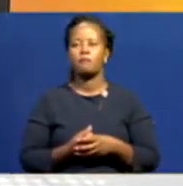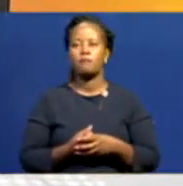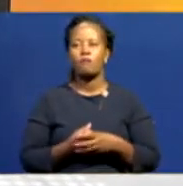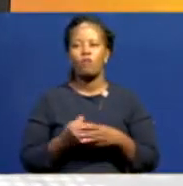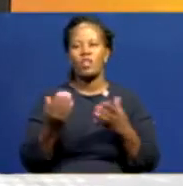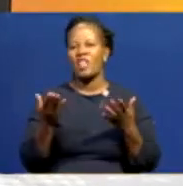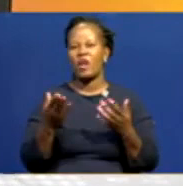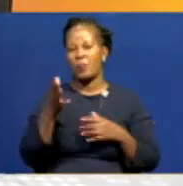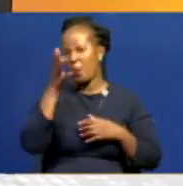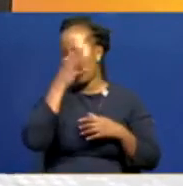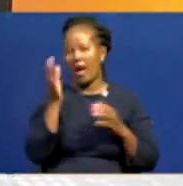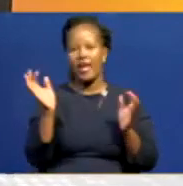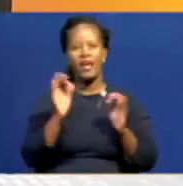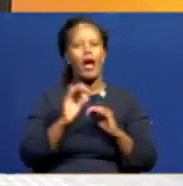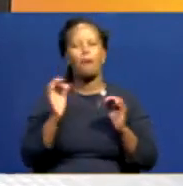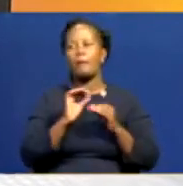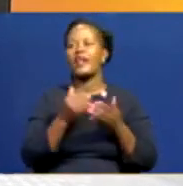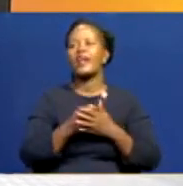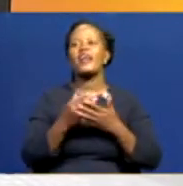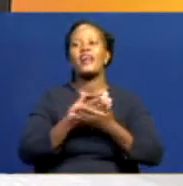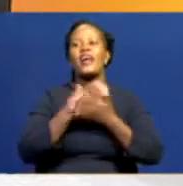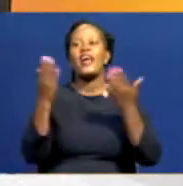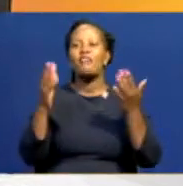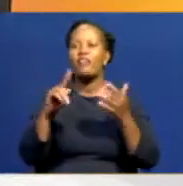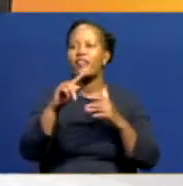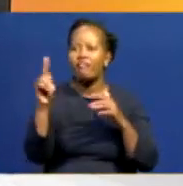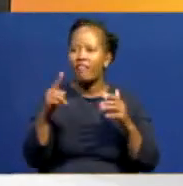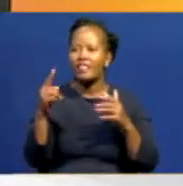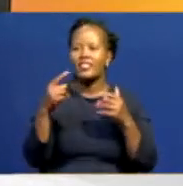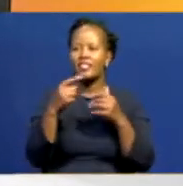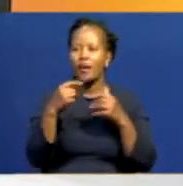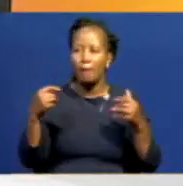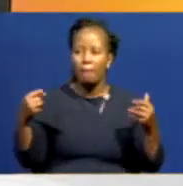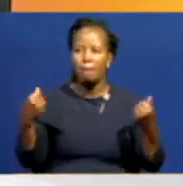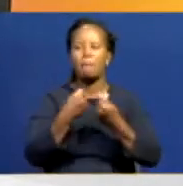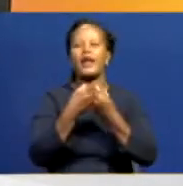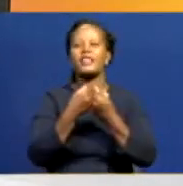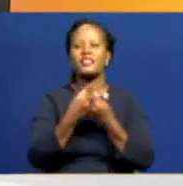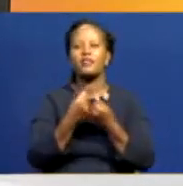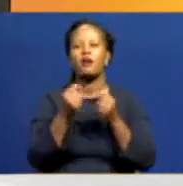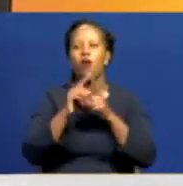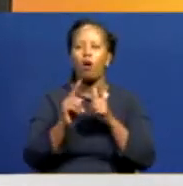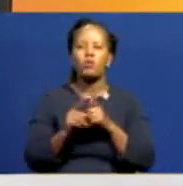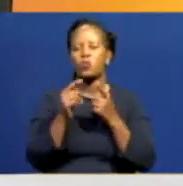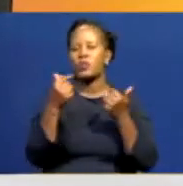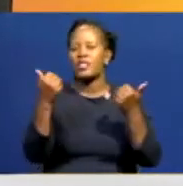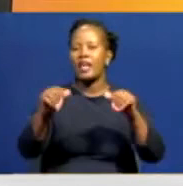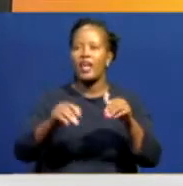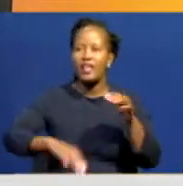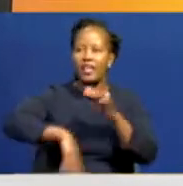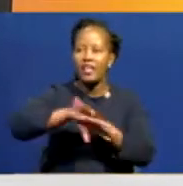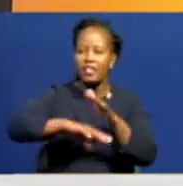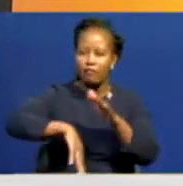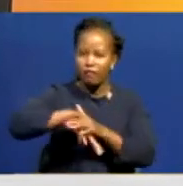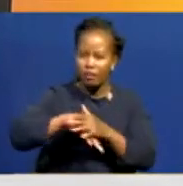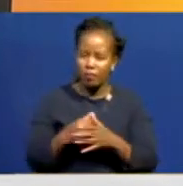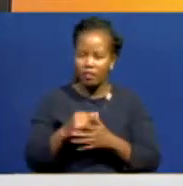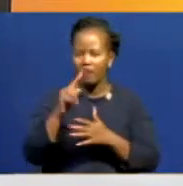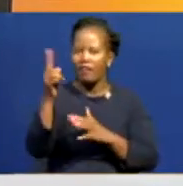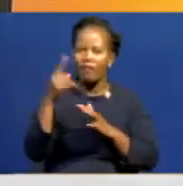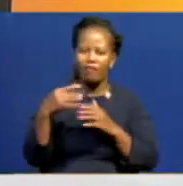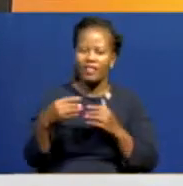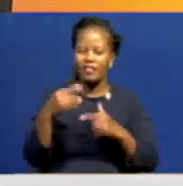it's not a lie that every first match, it's like kickoff in maybe European mm-hmm. football. Mm-hmm. First match always has, you